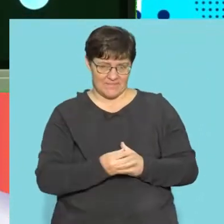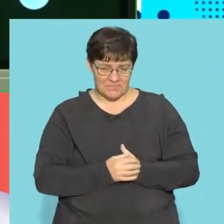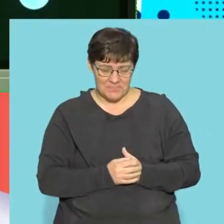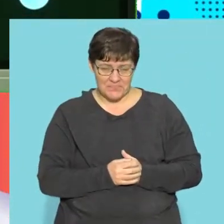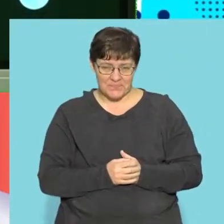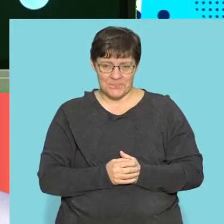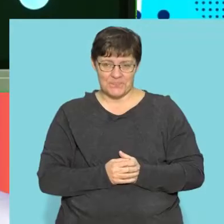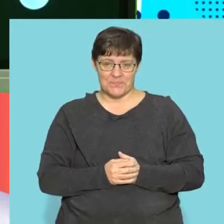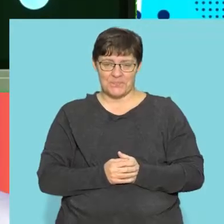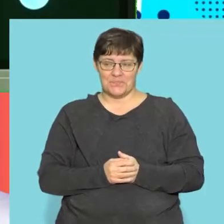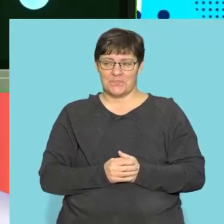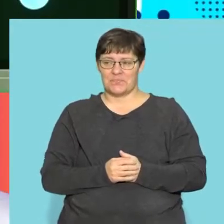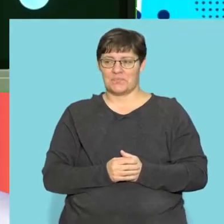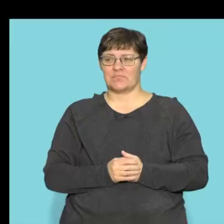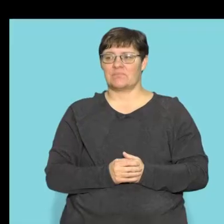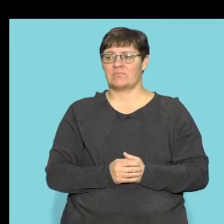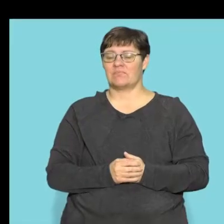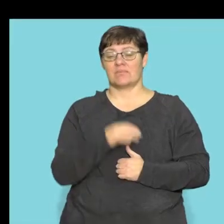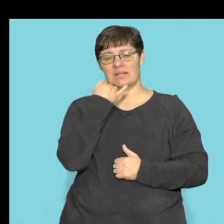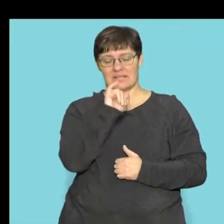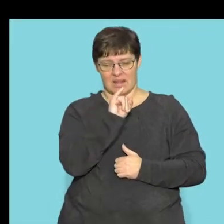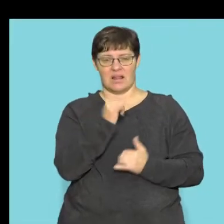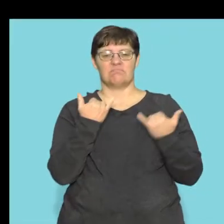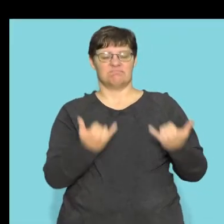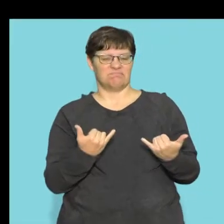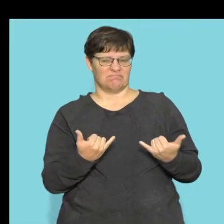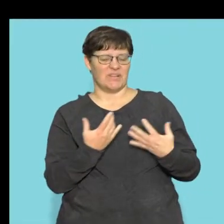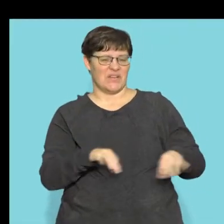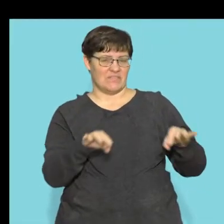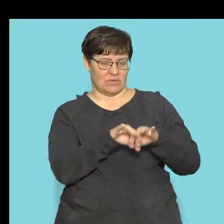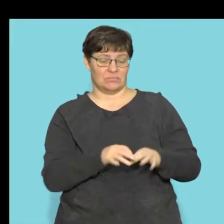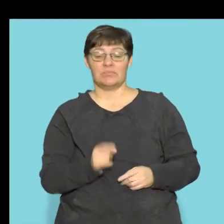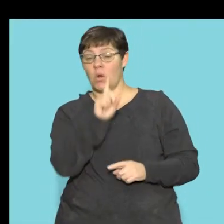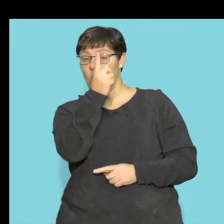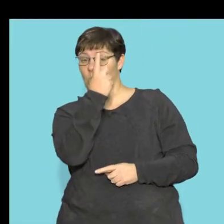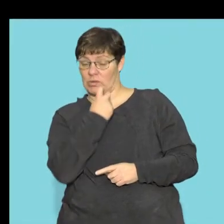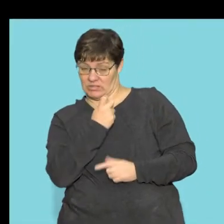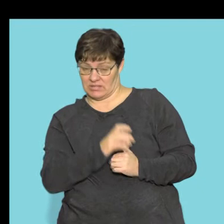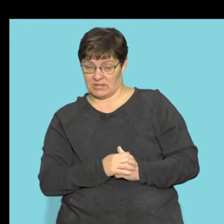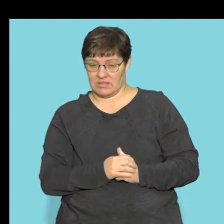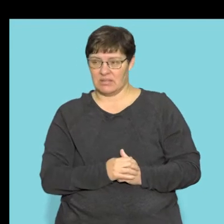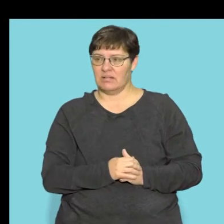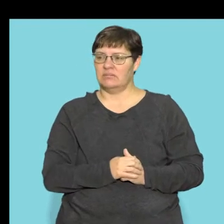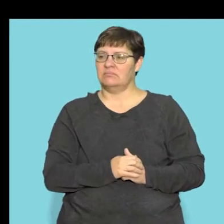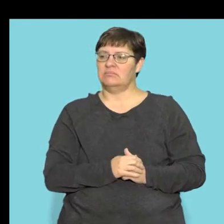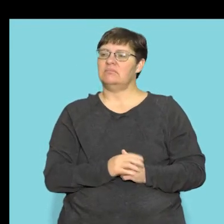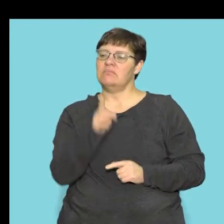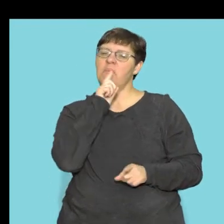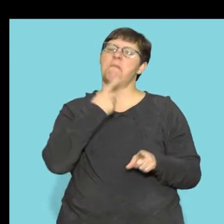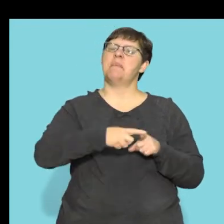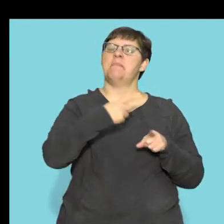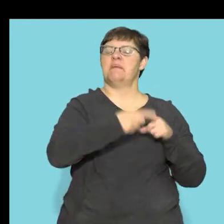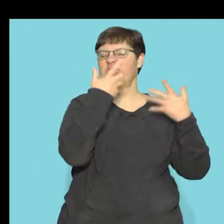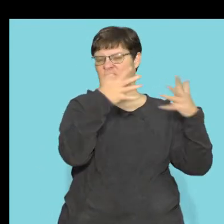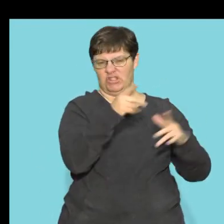balance. So we're still looking at the present value. So now they say, if I repay this